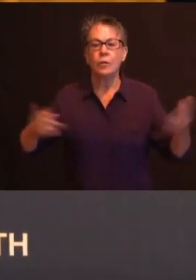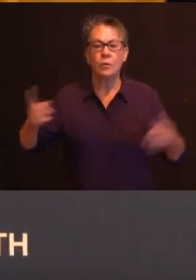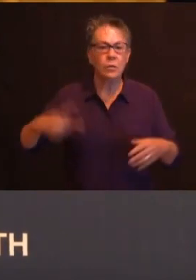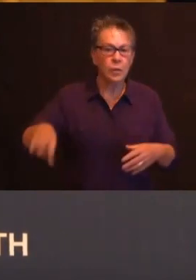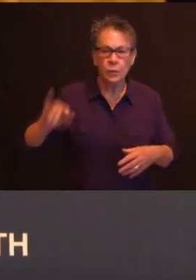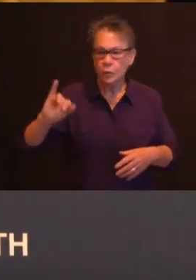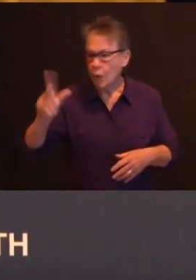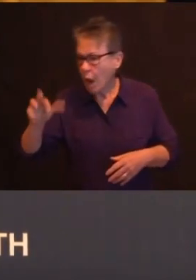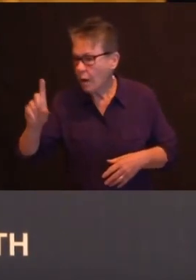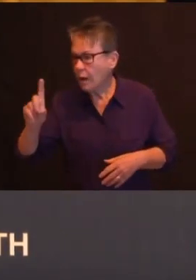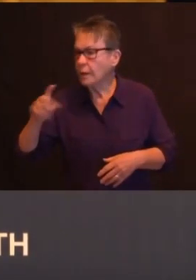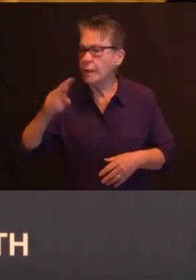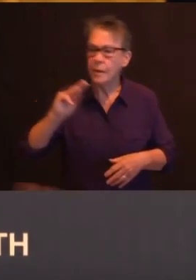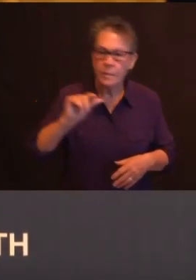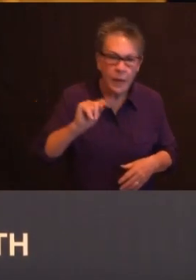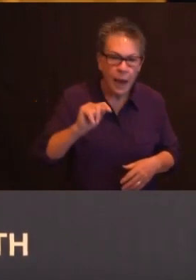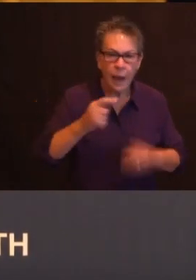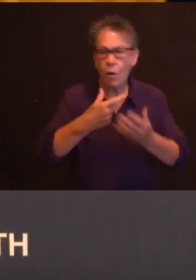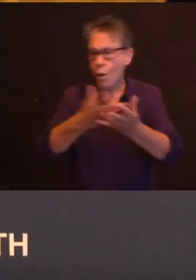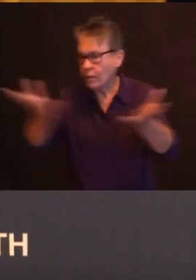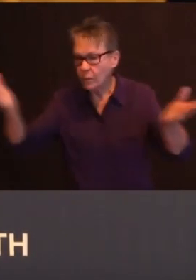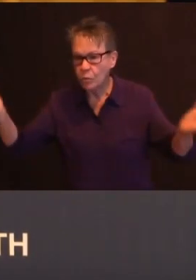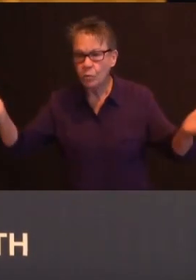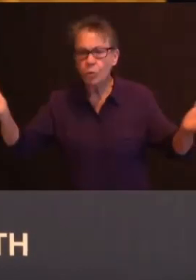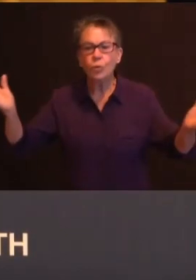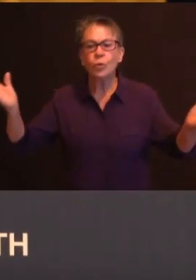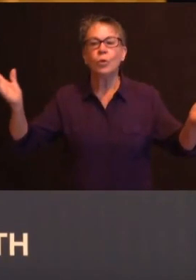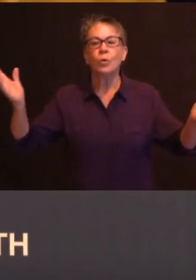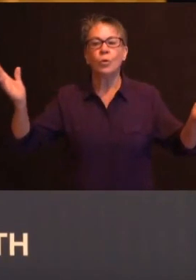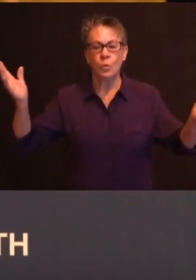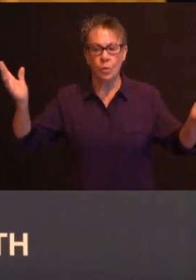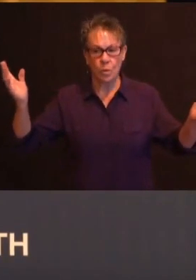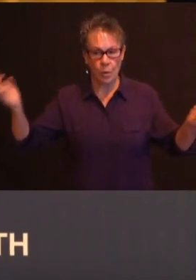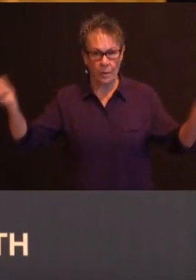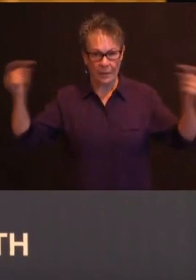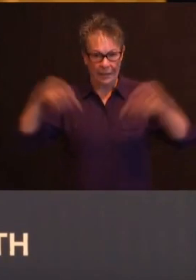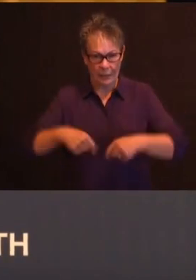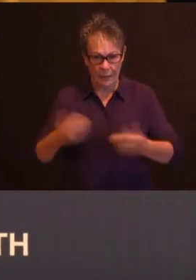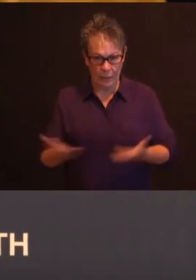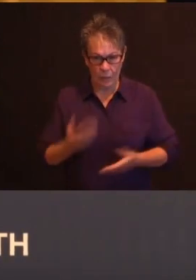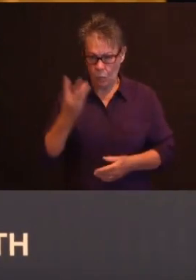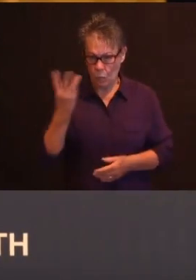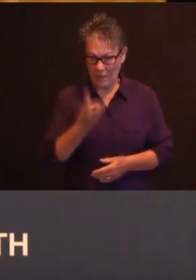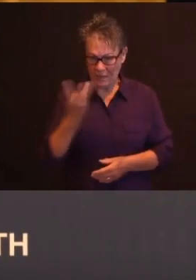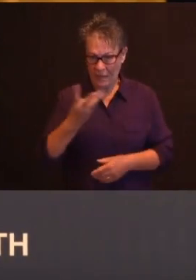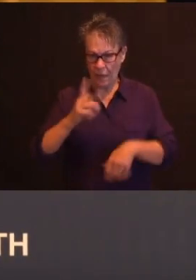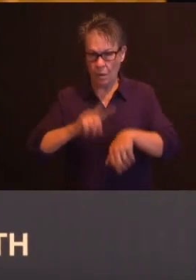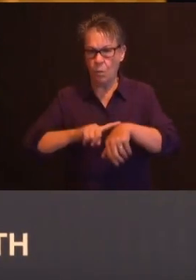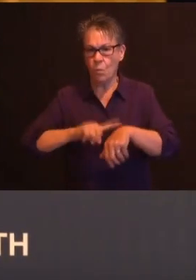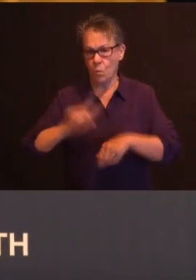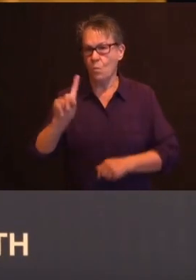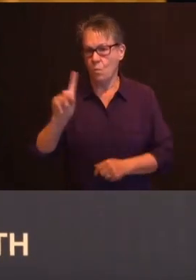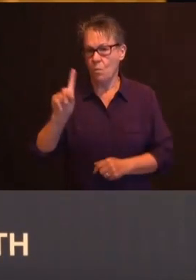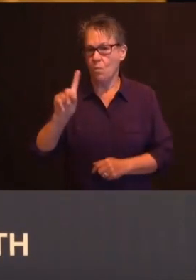back again, unless you hear otherwise, Wednesday at 1 o'clock. And in the meantime,